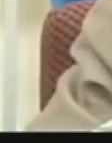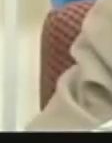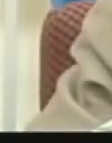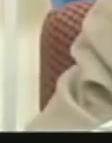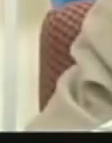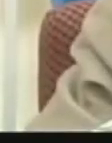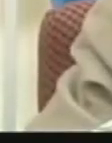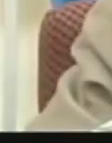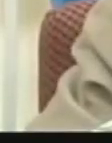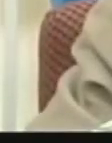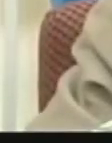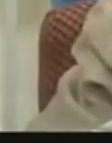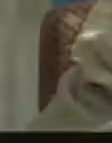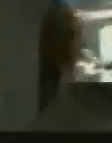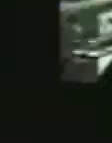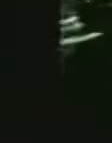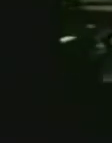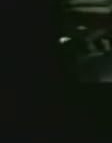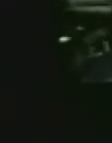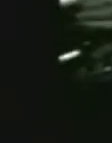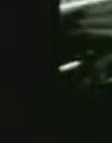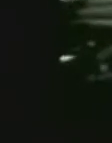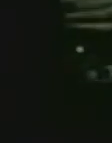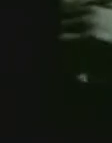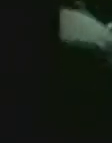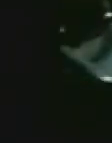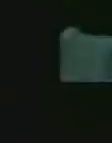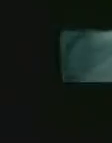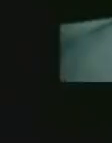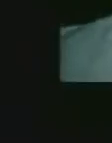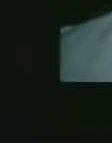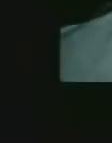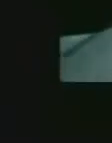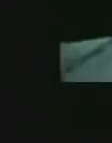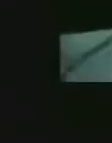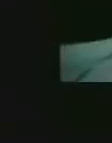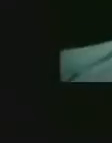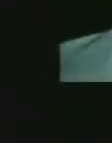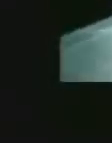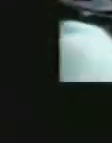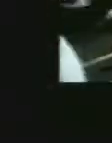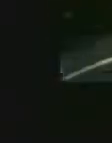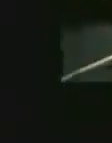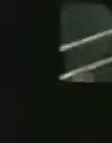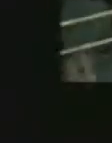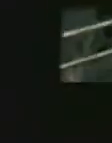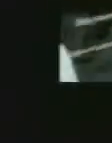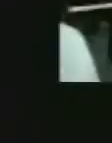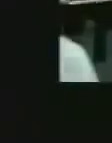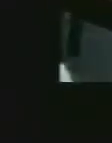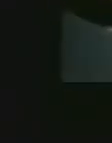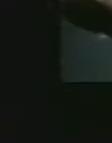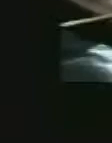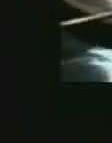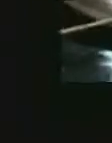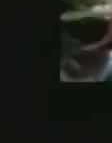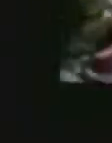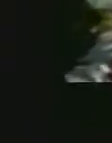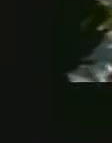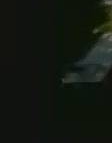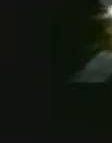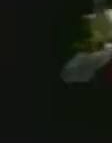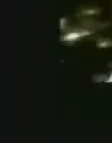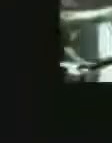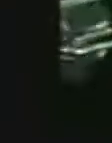what that means for you. And Junkanoo season isn't over yet. Feel the rhythm in Exuma. The National